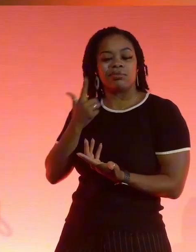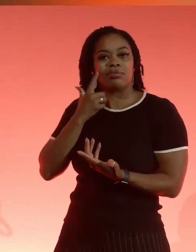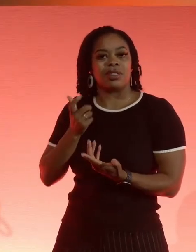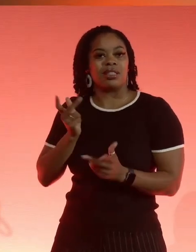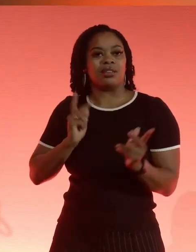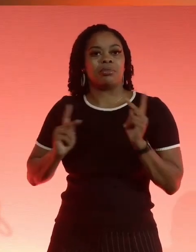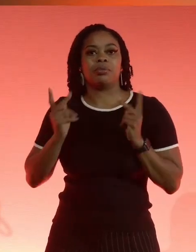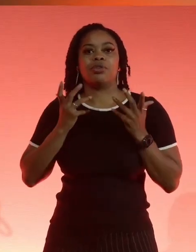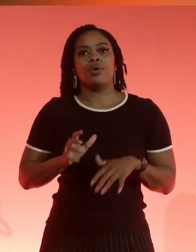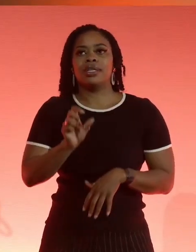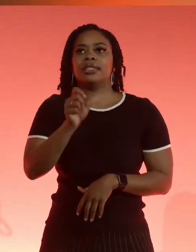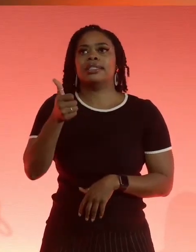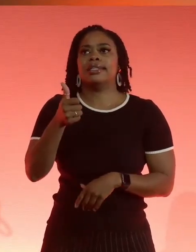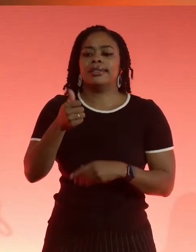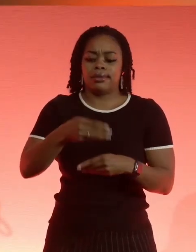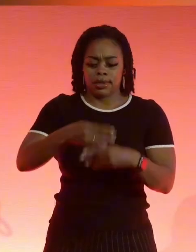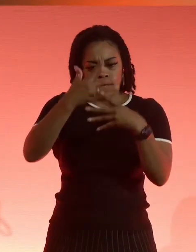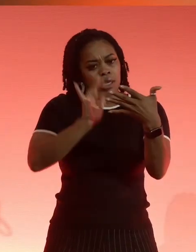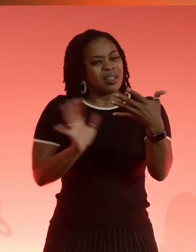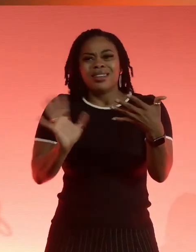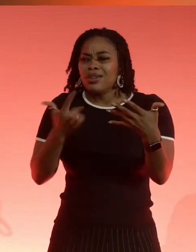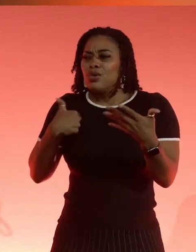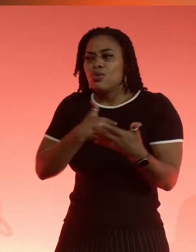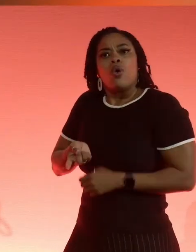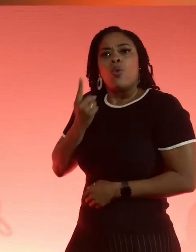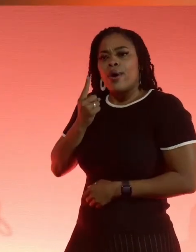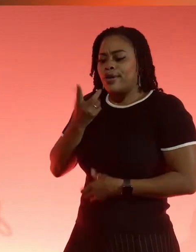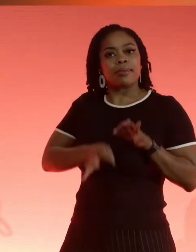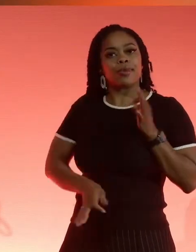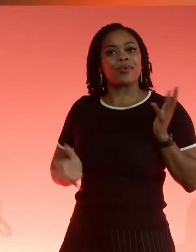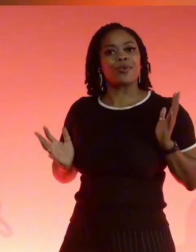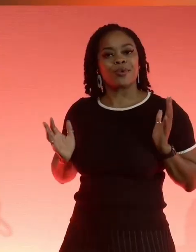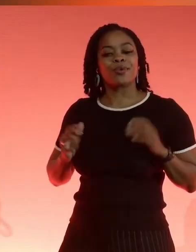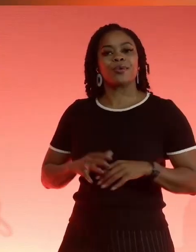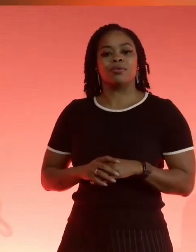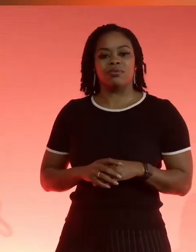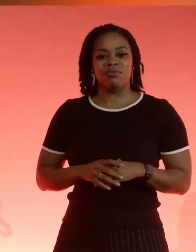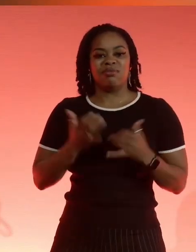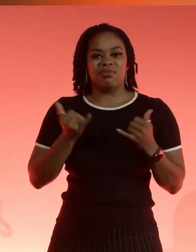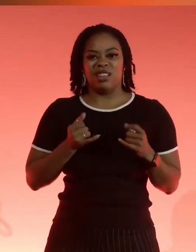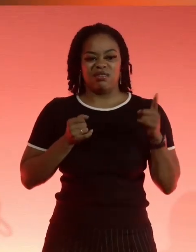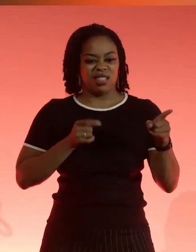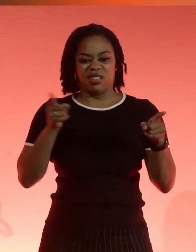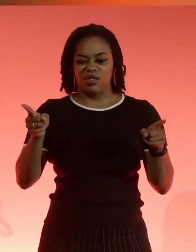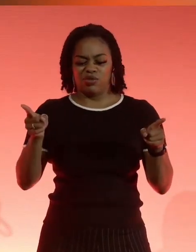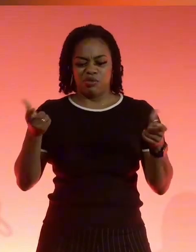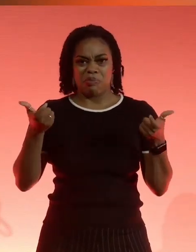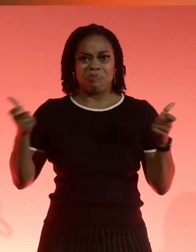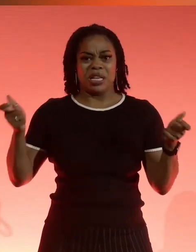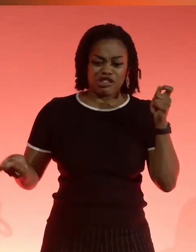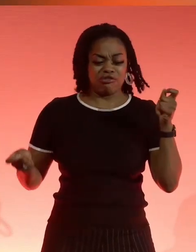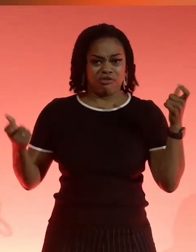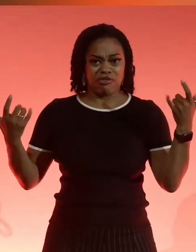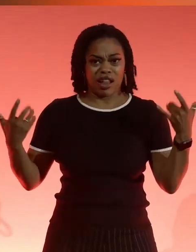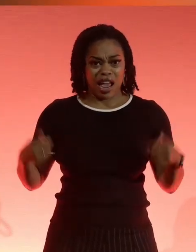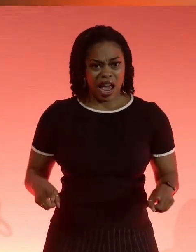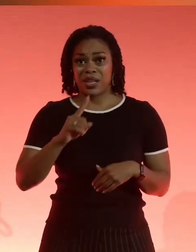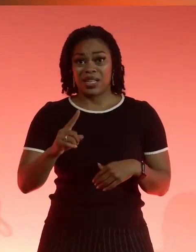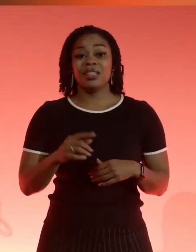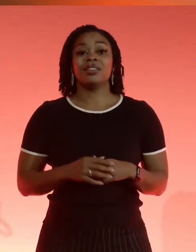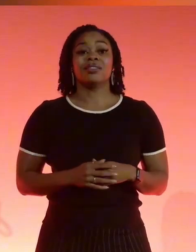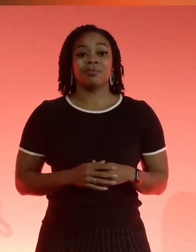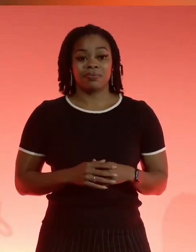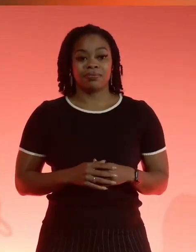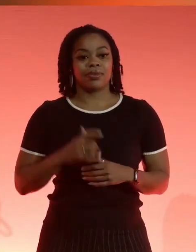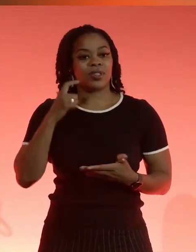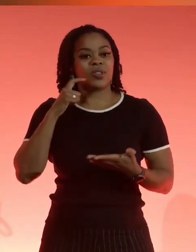wants 10 blue links. They want one trusted answer. Now you put these 2 big shifts together, and here's the reality.